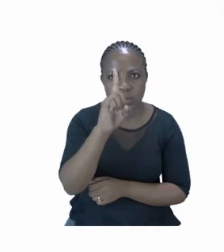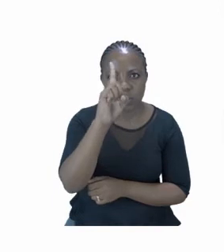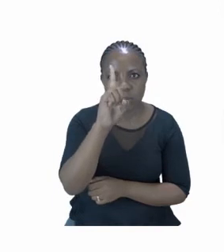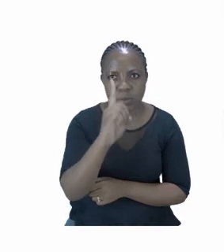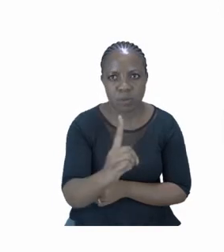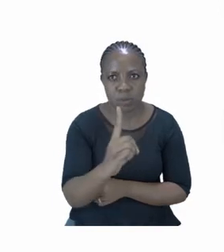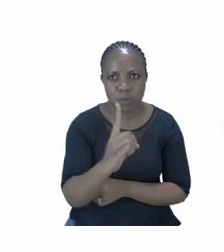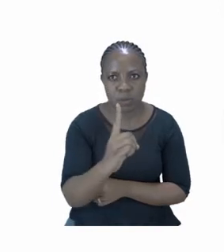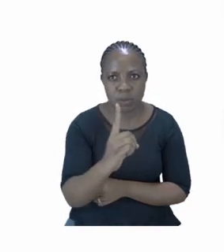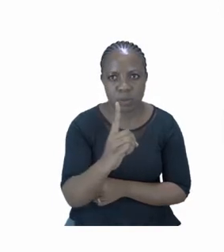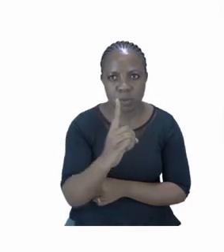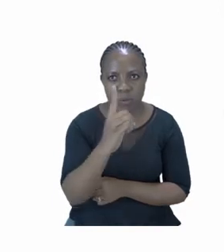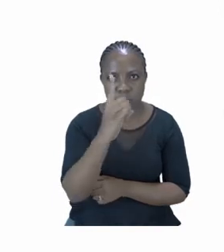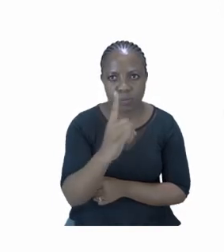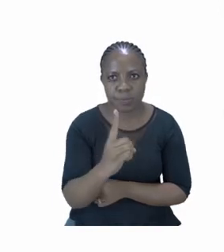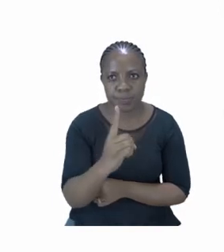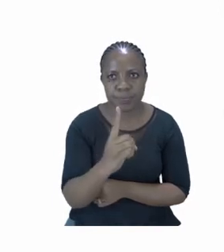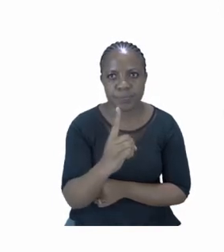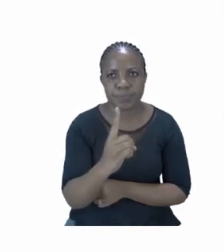One.